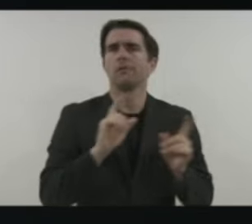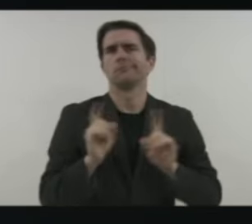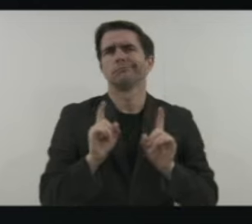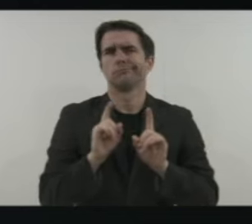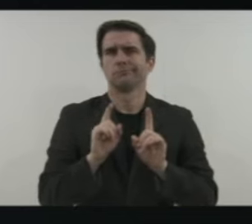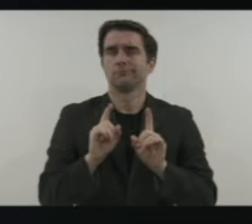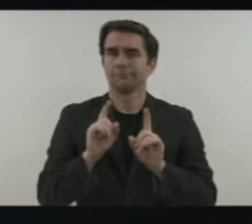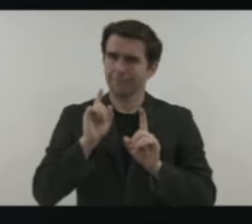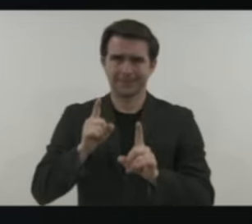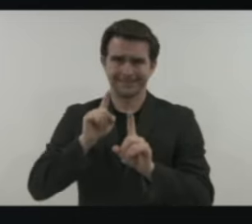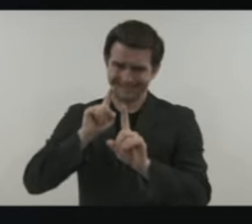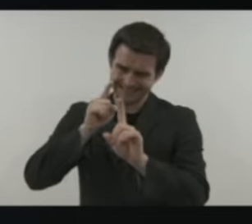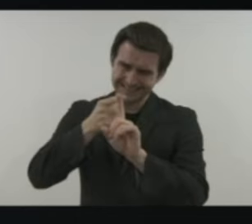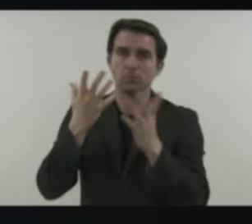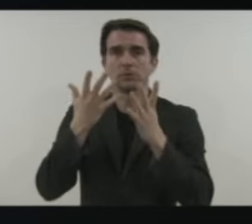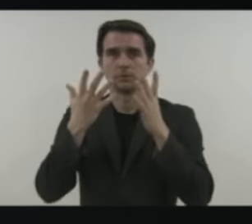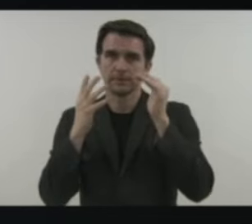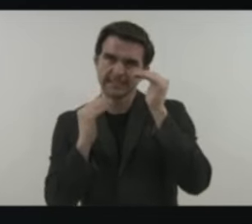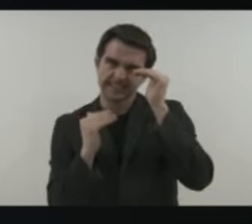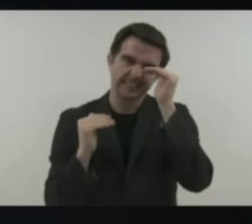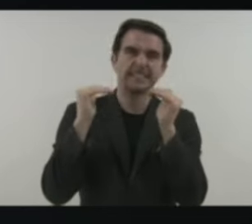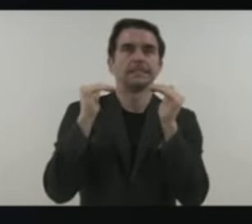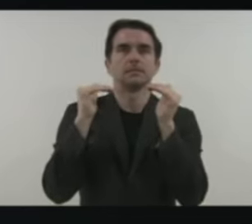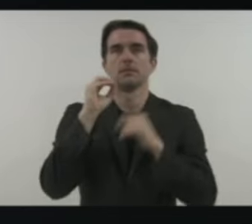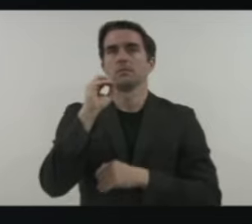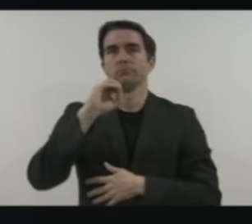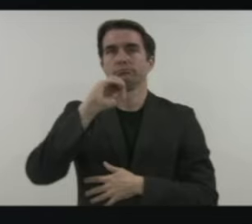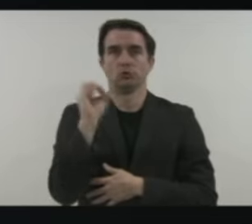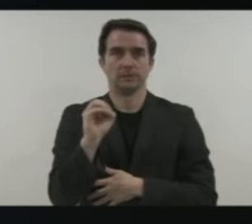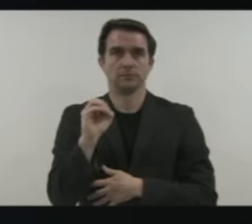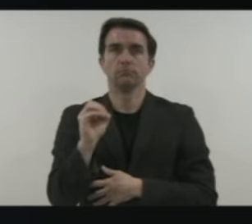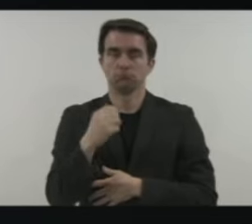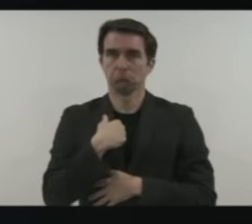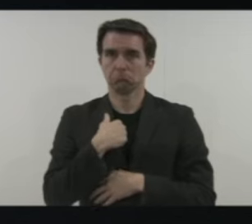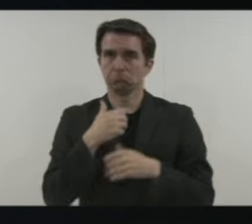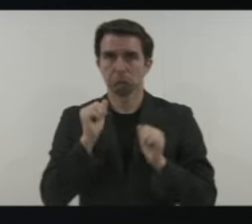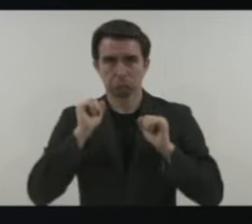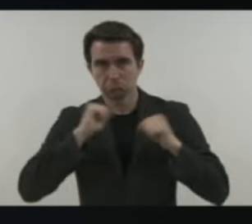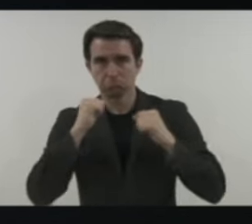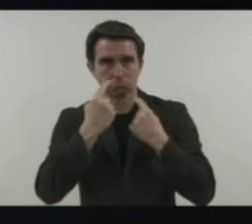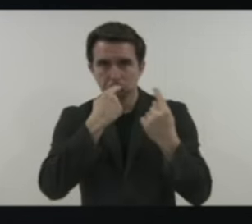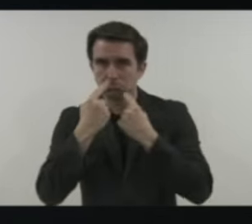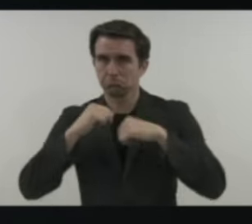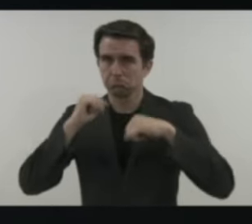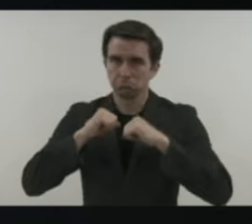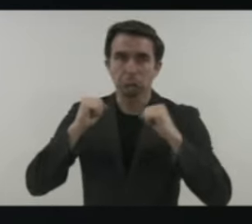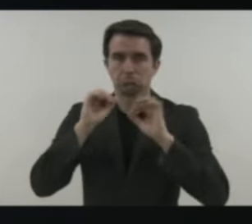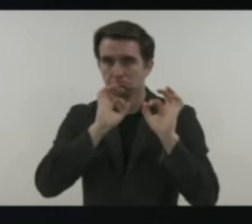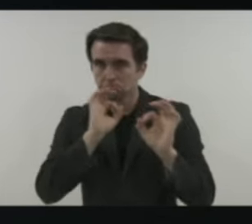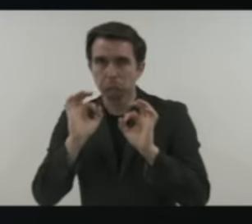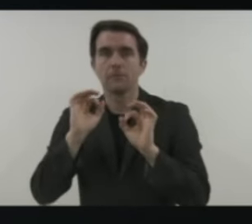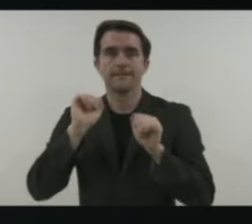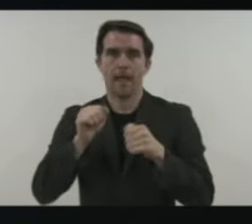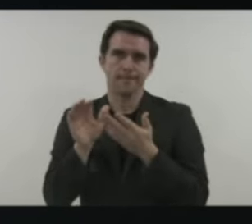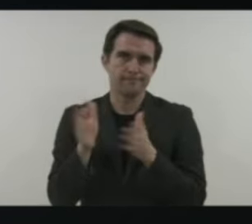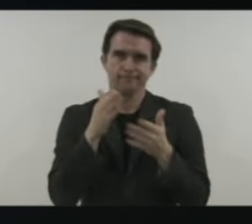honest about the trade-offs involved in the energy transition. Yes, the energy transition will, in the long run, lower